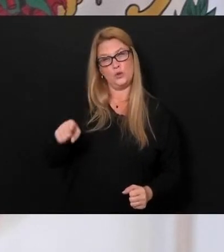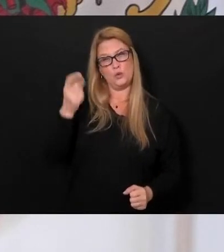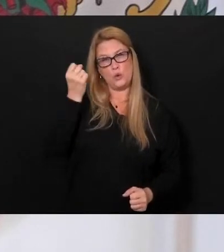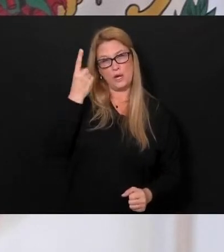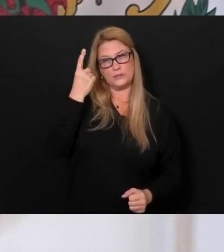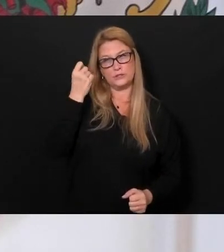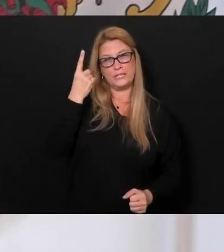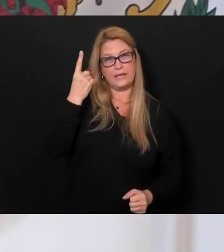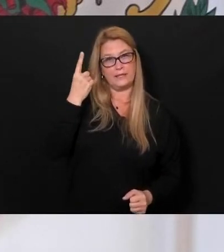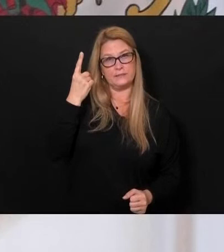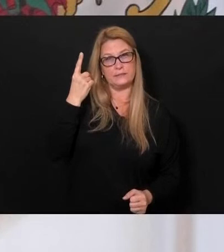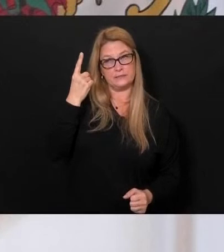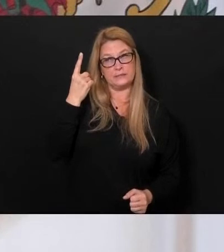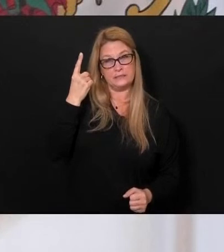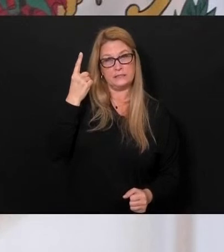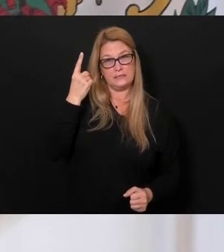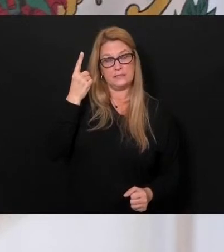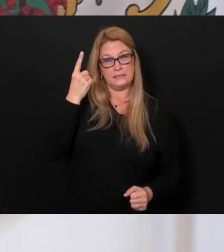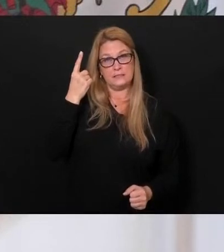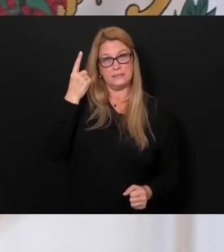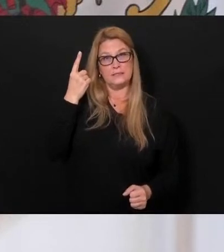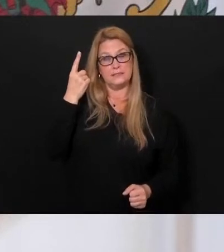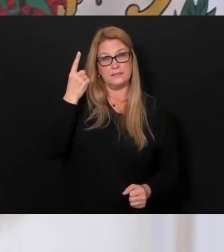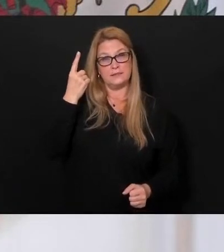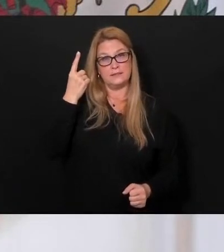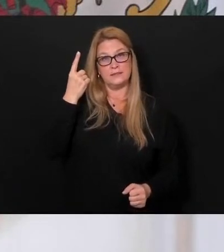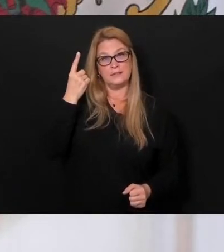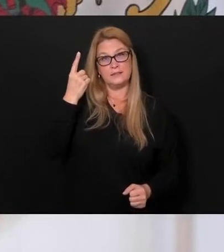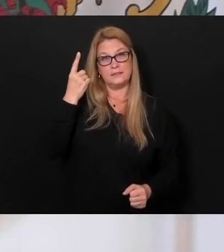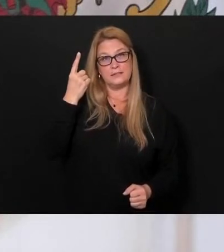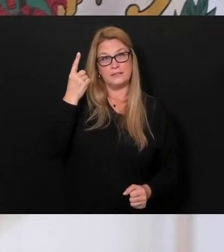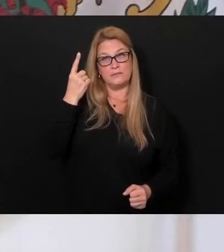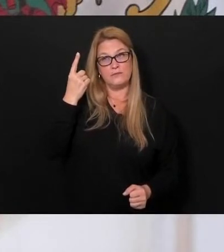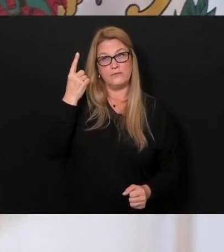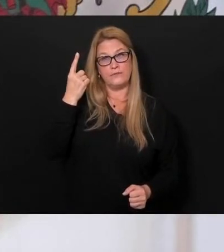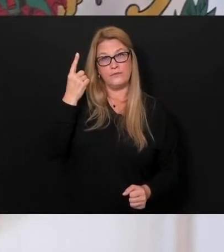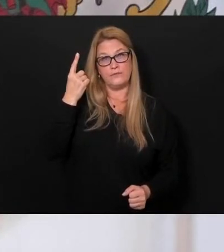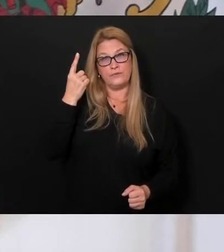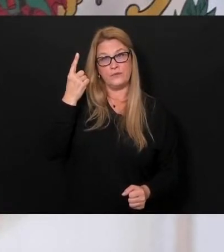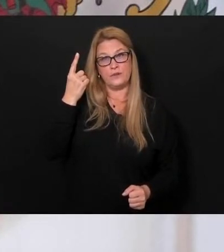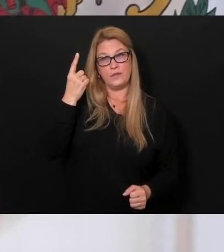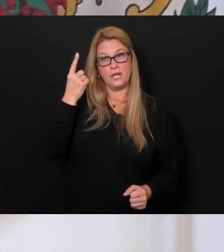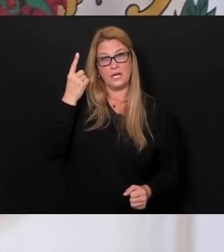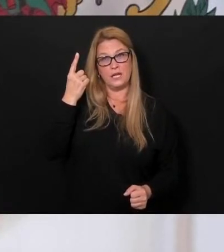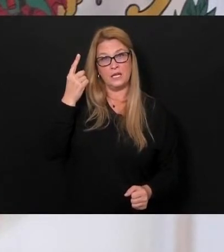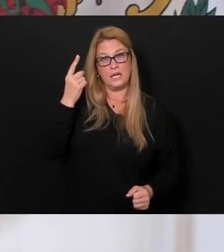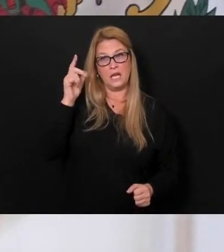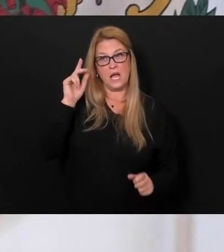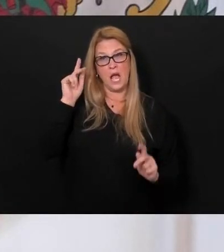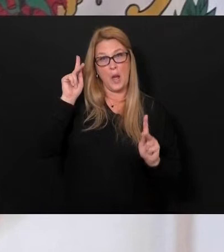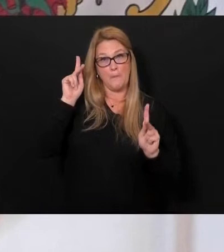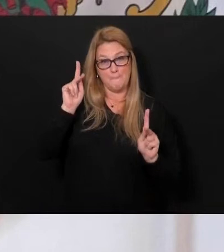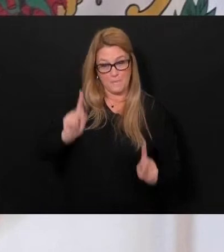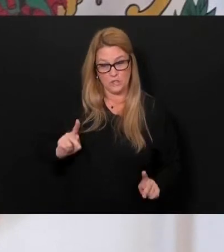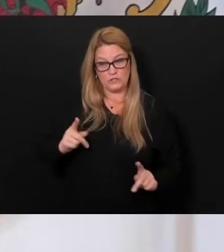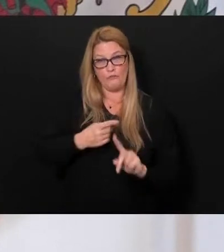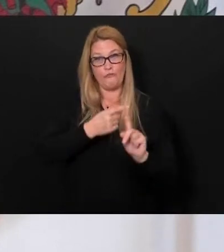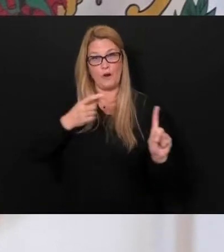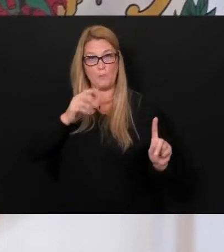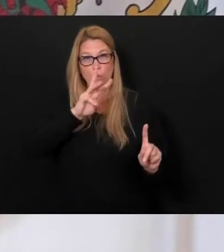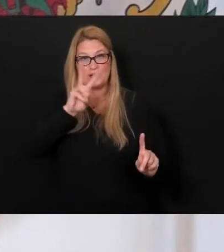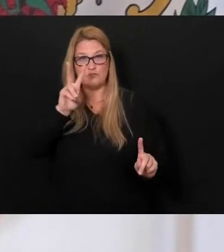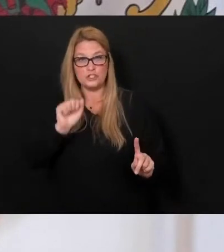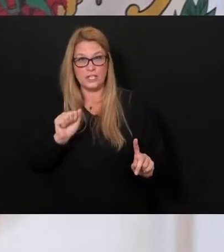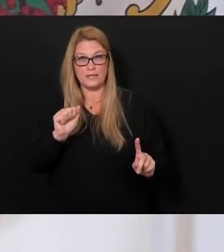realize that really and truly a person that is a West Virginia American is